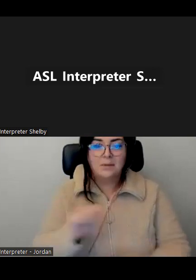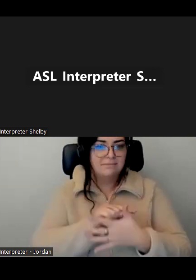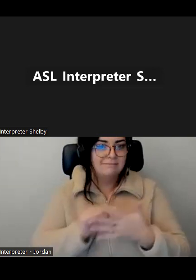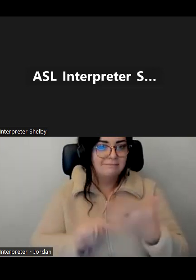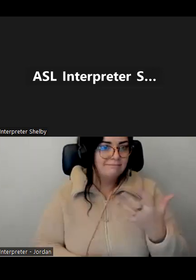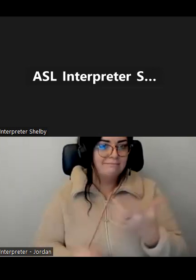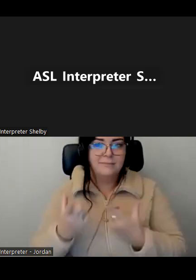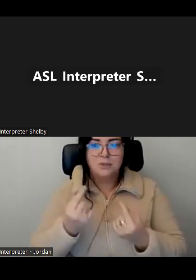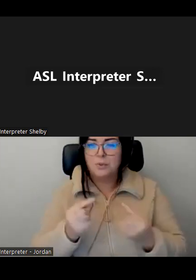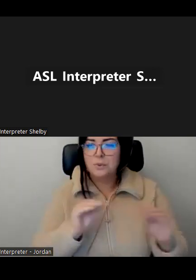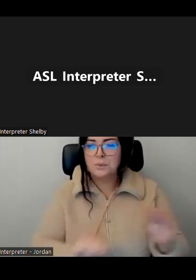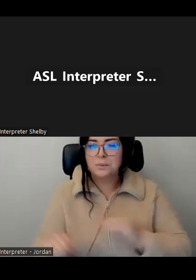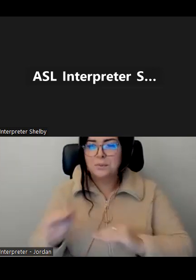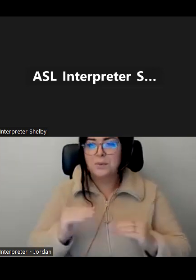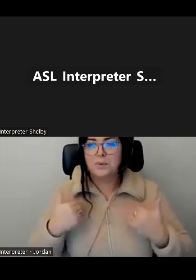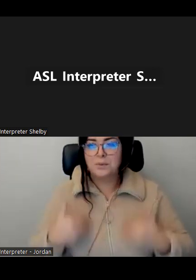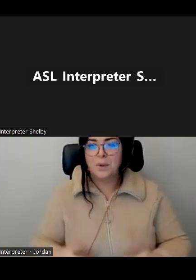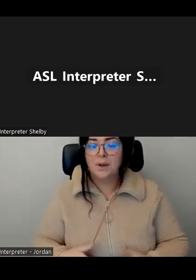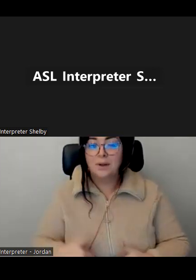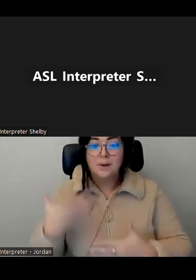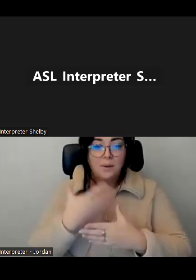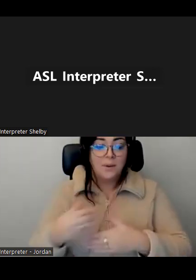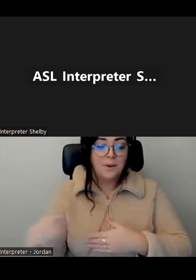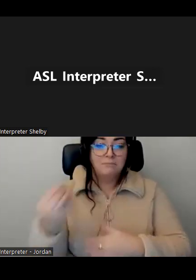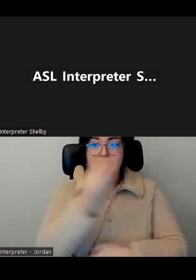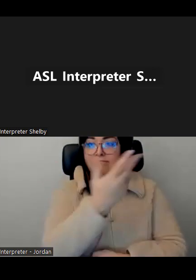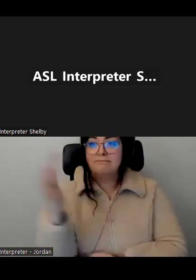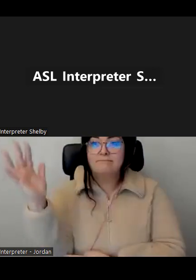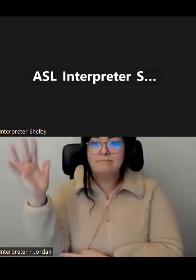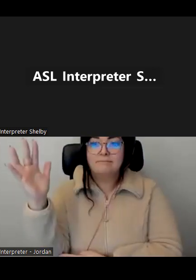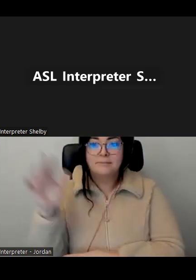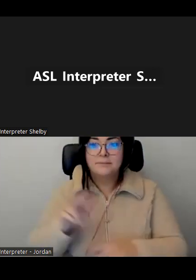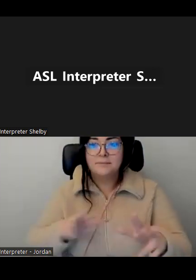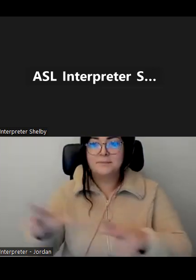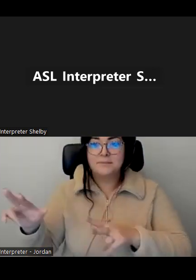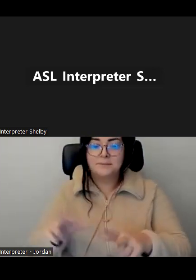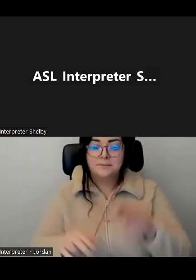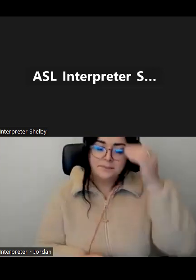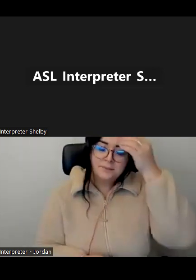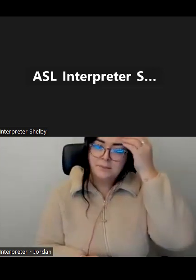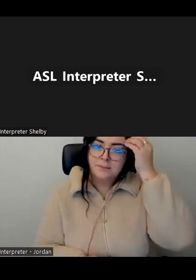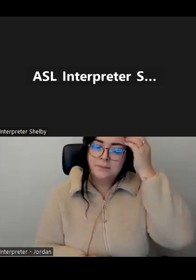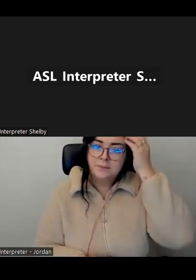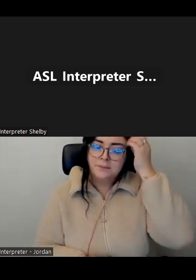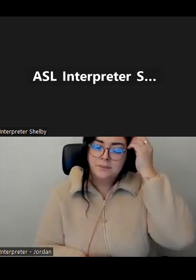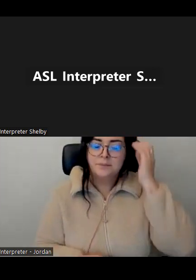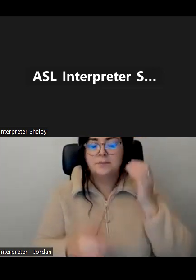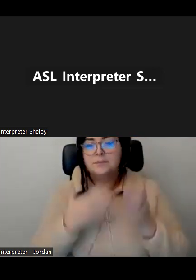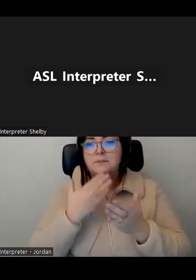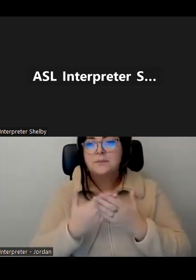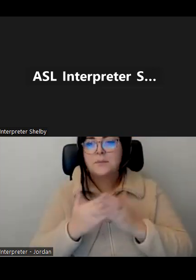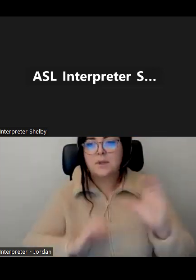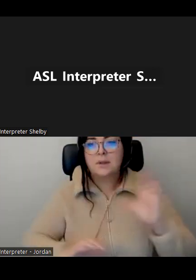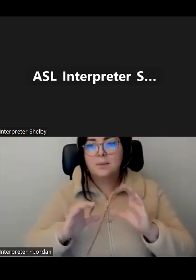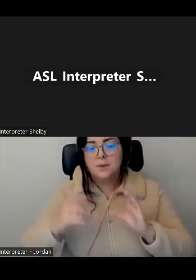to move, right? Going out into the woods, anything that's moving your body releases some brain chemicals that can really help you